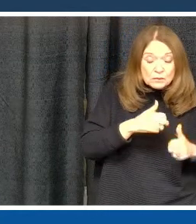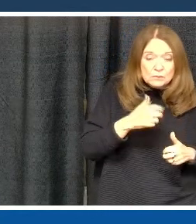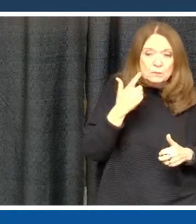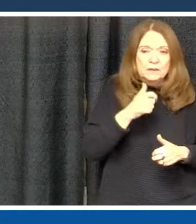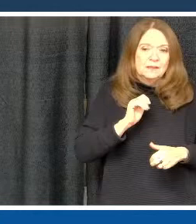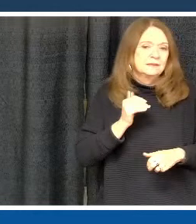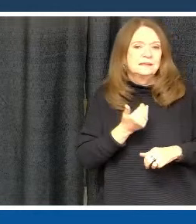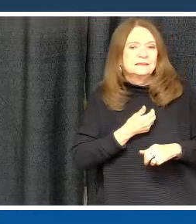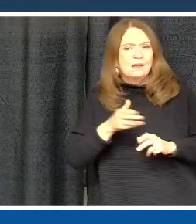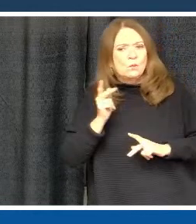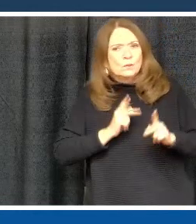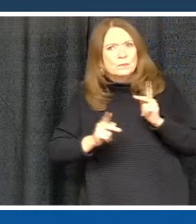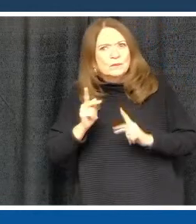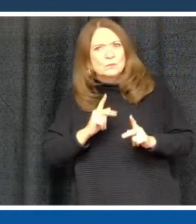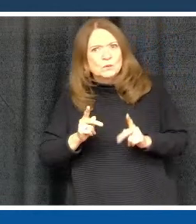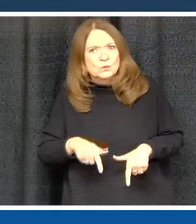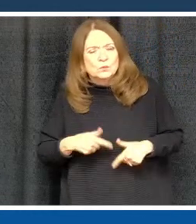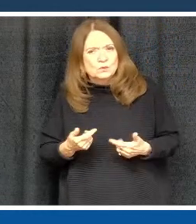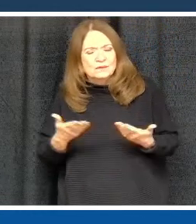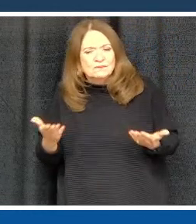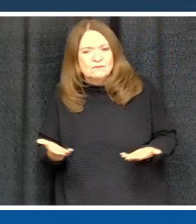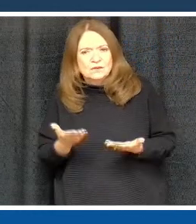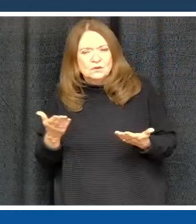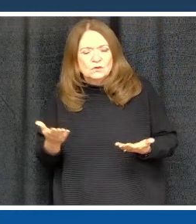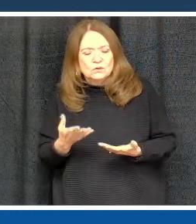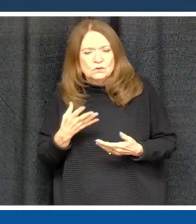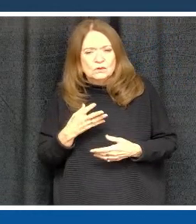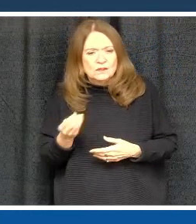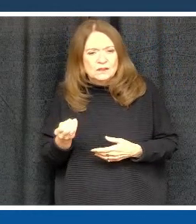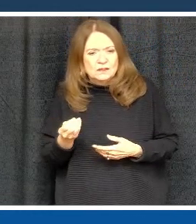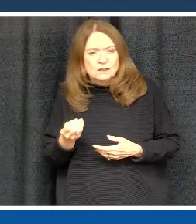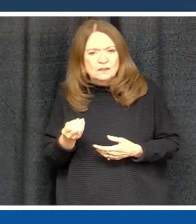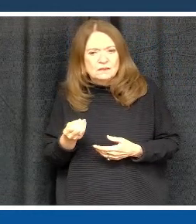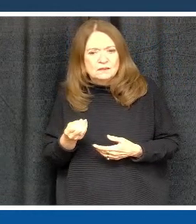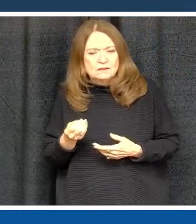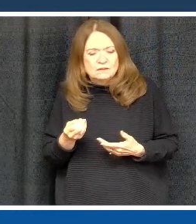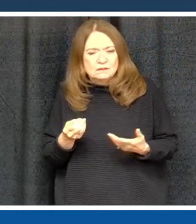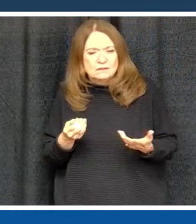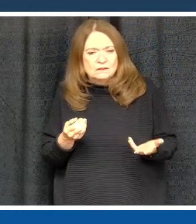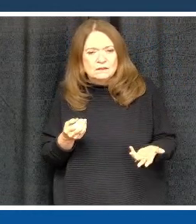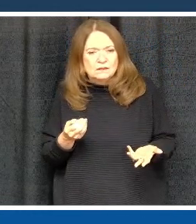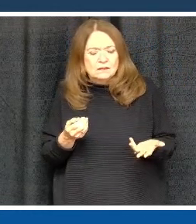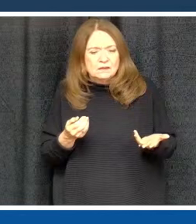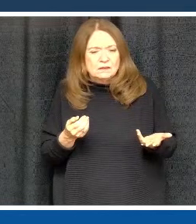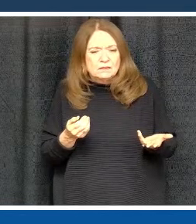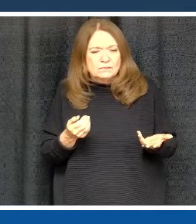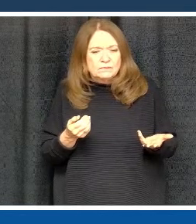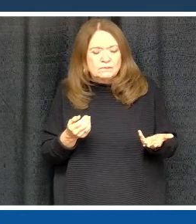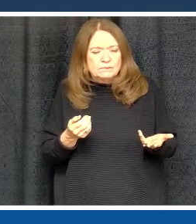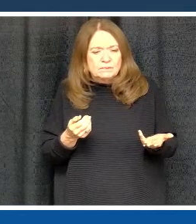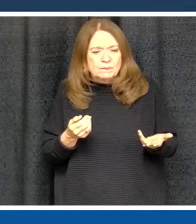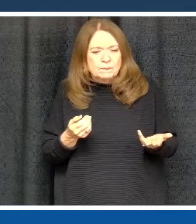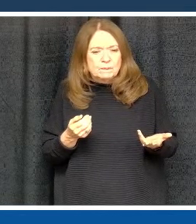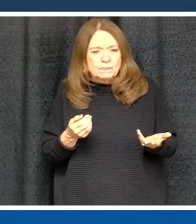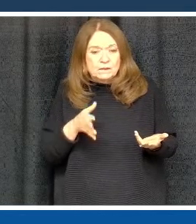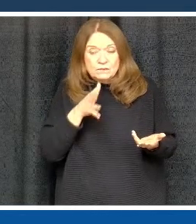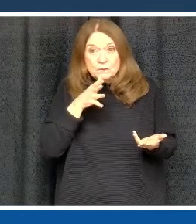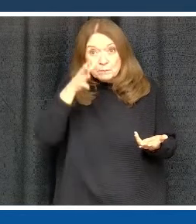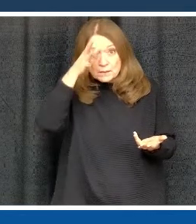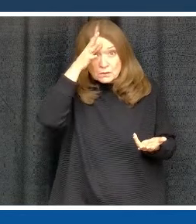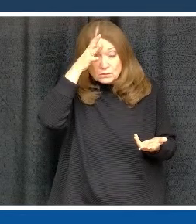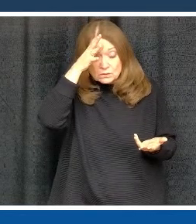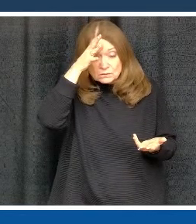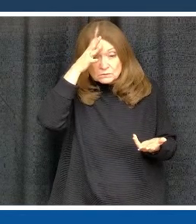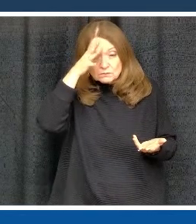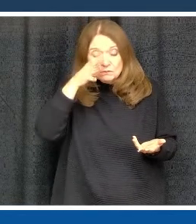our citizens. It's our citizens that do it. So, Ms. Maris, the parent that did make